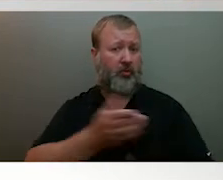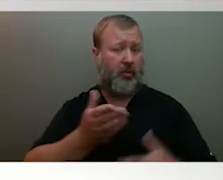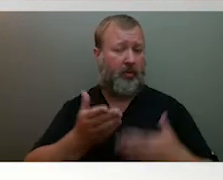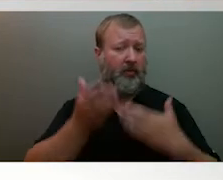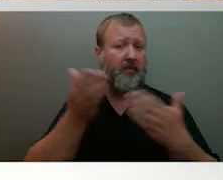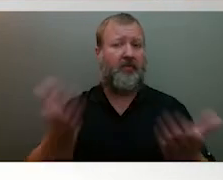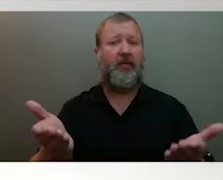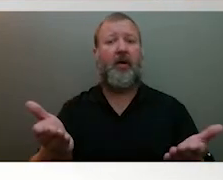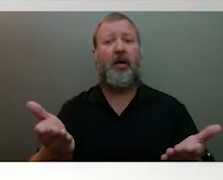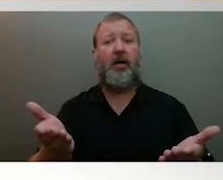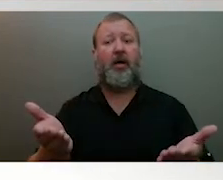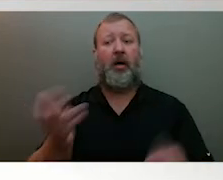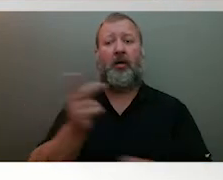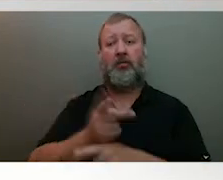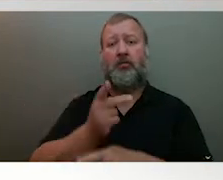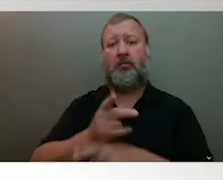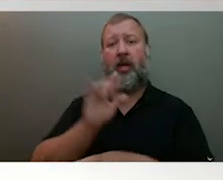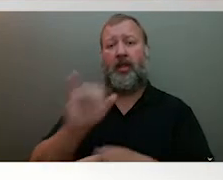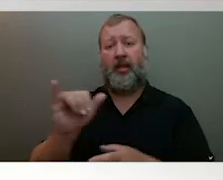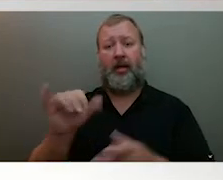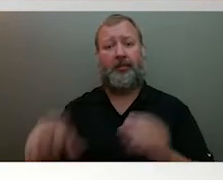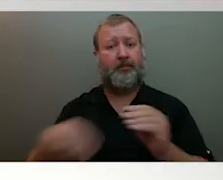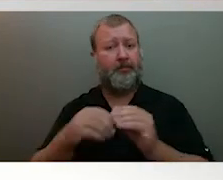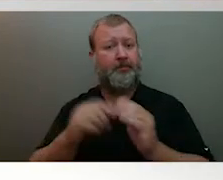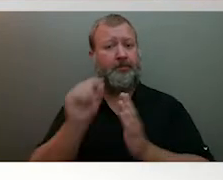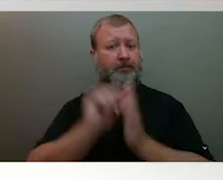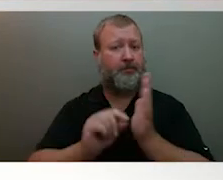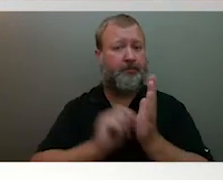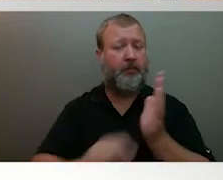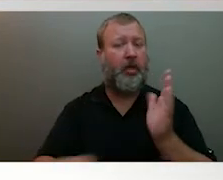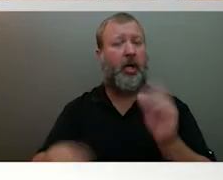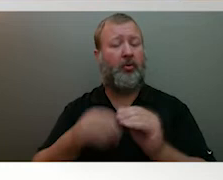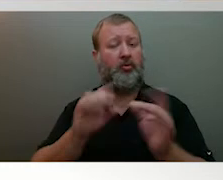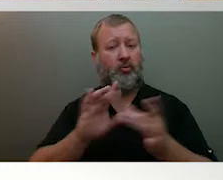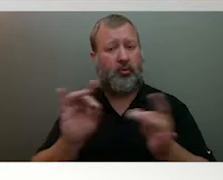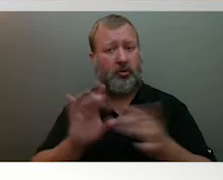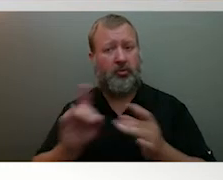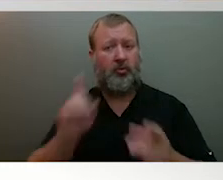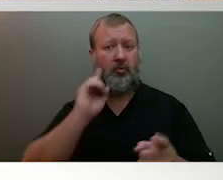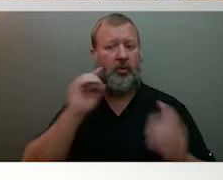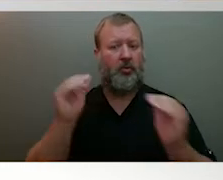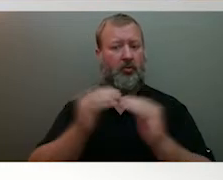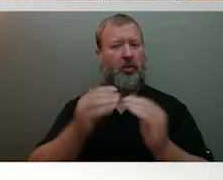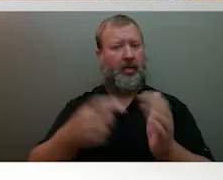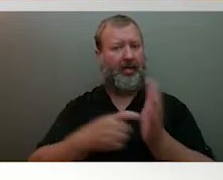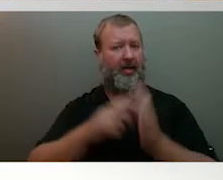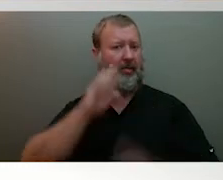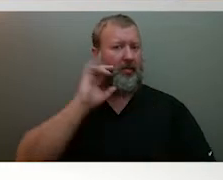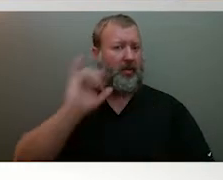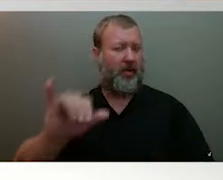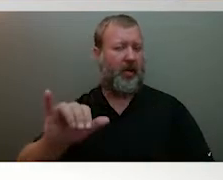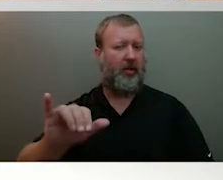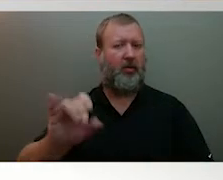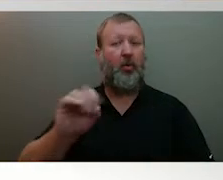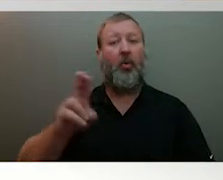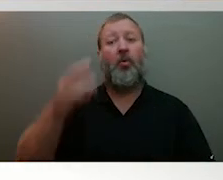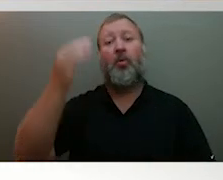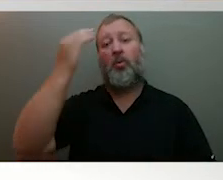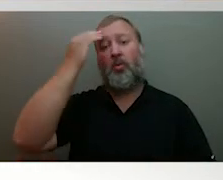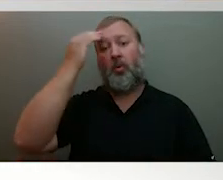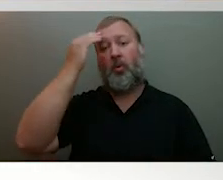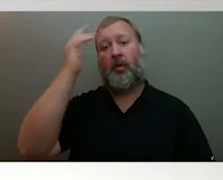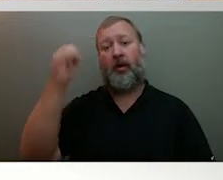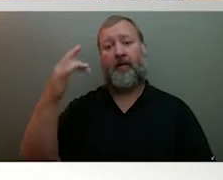provide or supervise the provision of specially designed instruction to meet the unique needs, or knowledgeable about